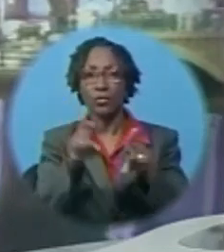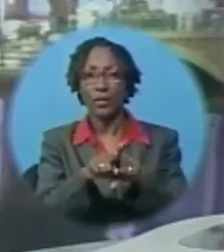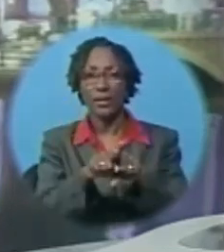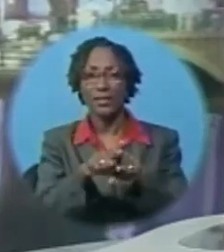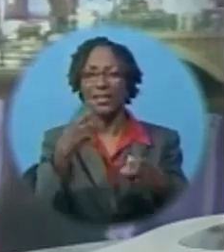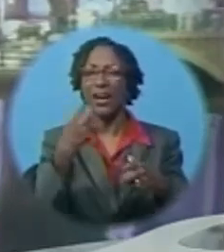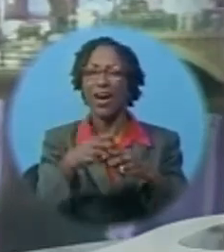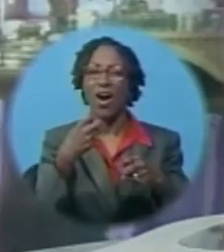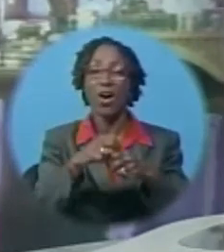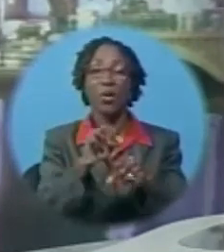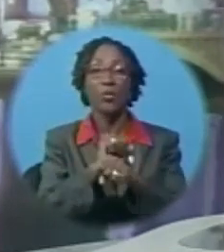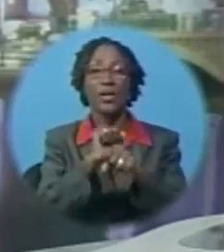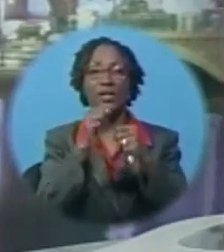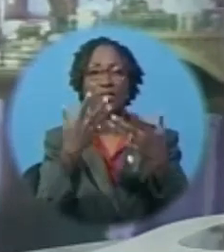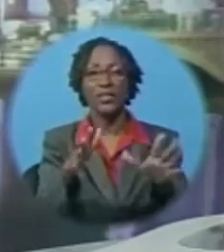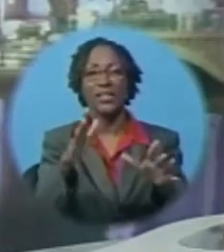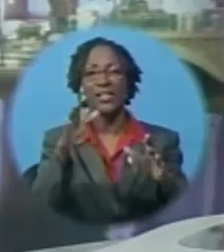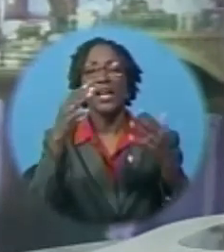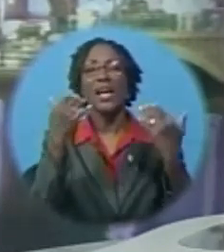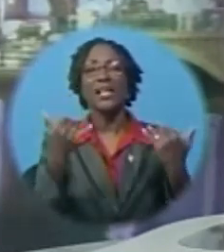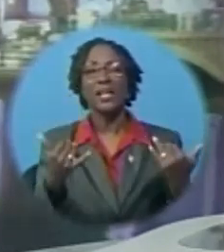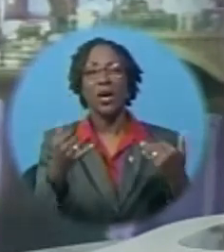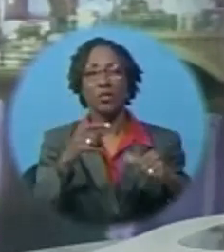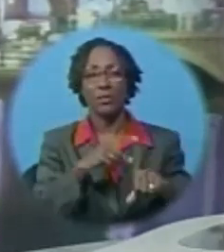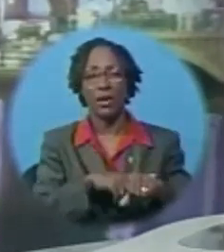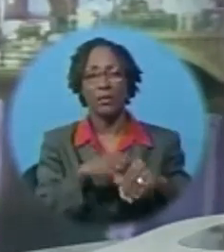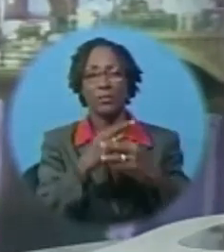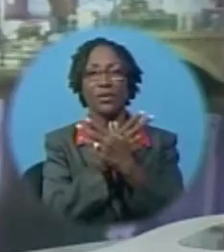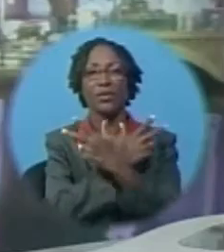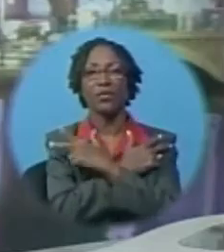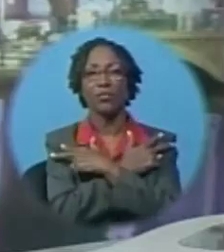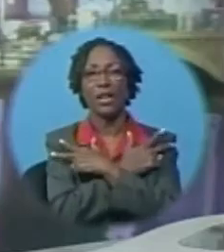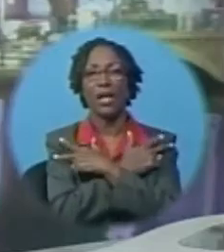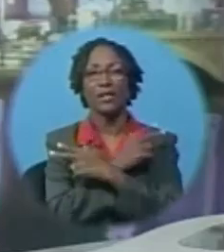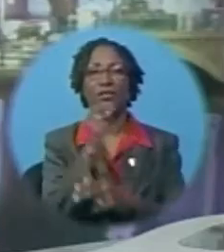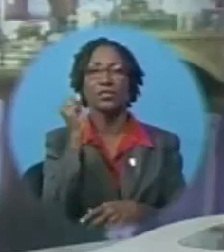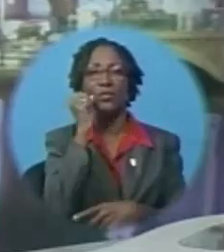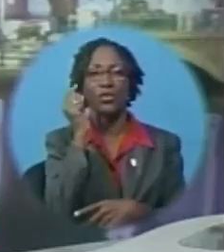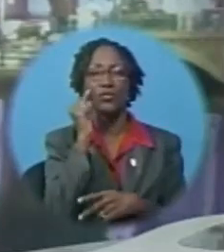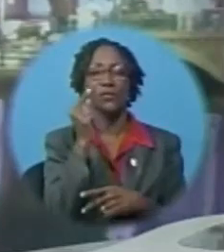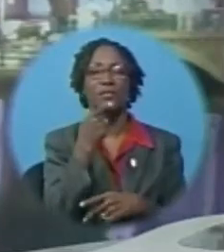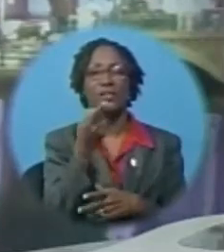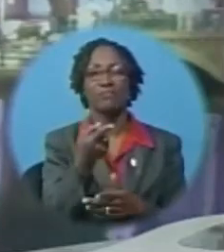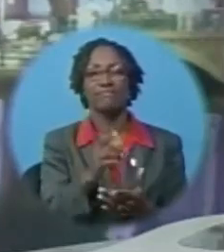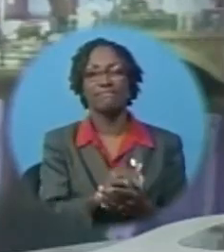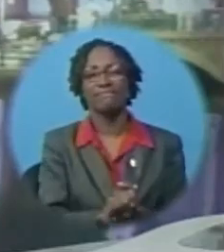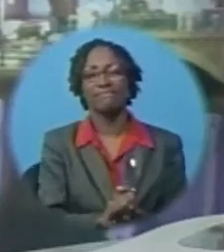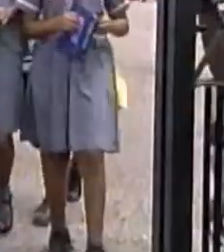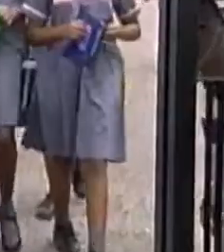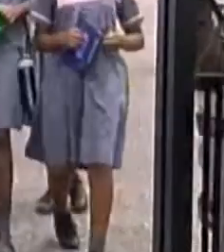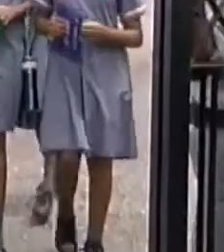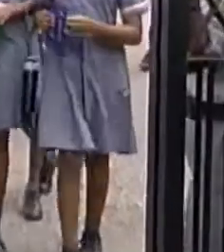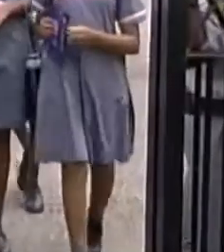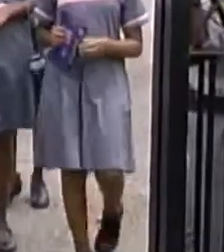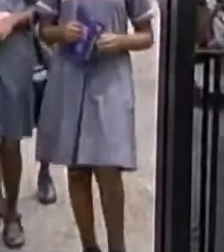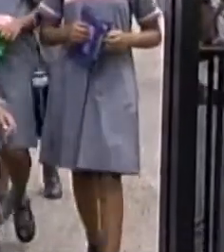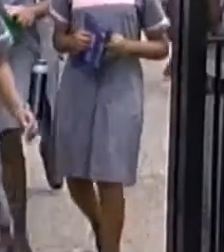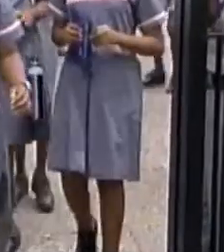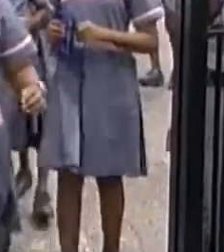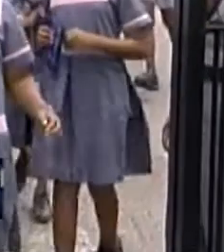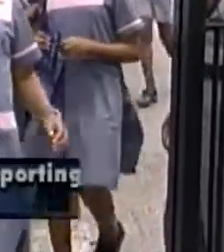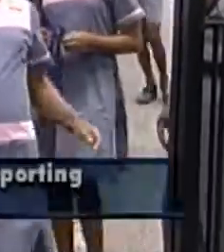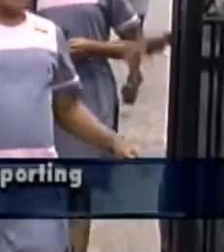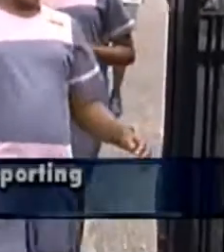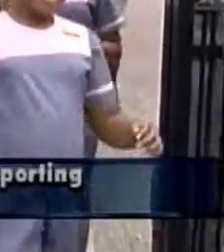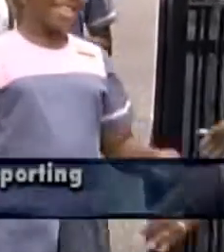hard work is over and now it's time to relax. Sharika Griffith tells us more. There were smiles all around at the